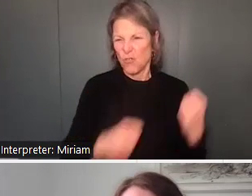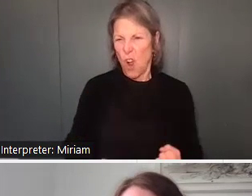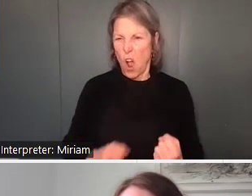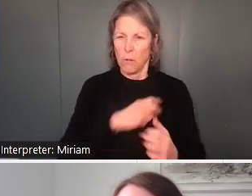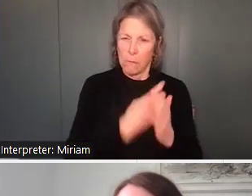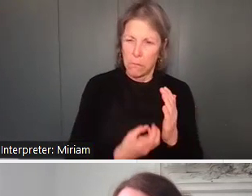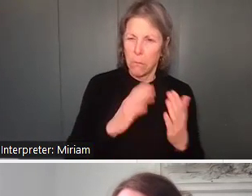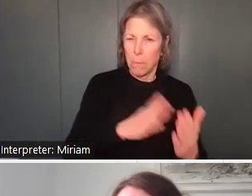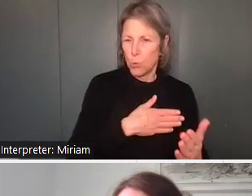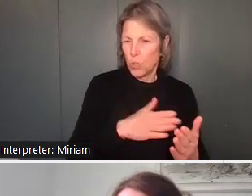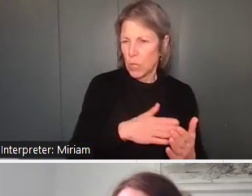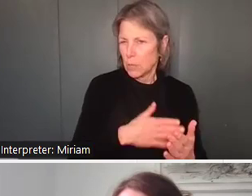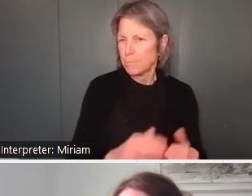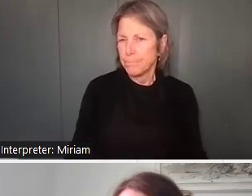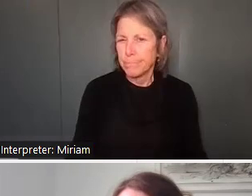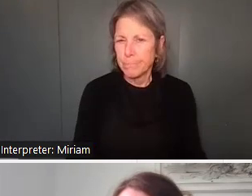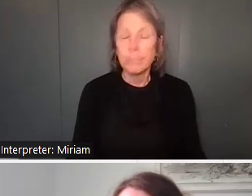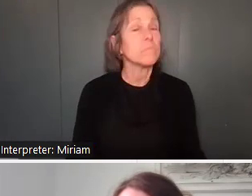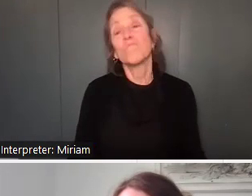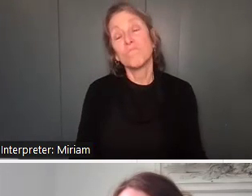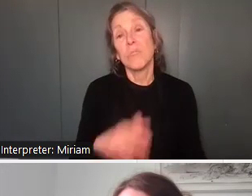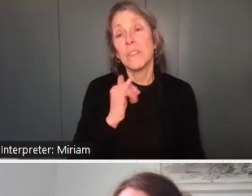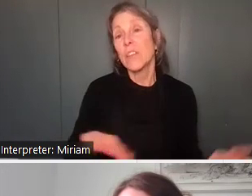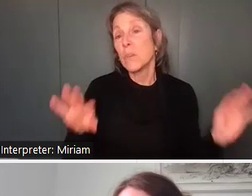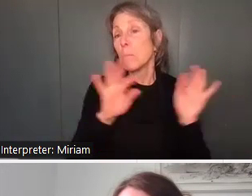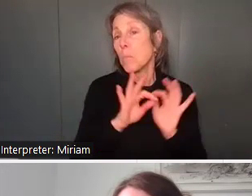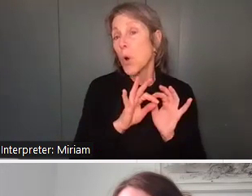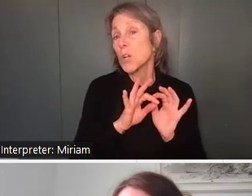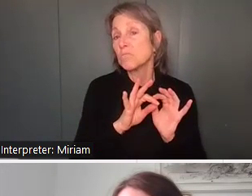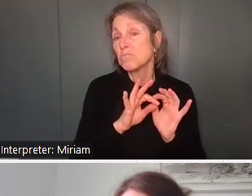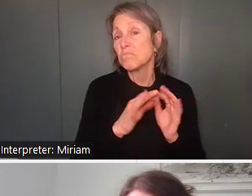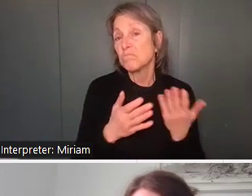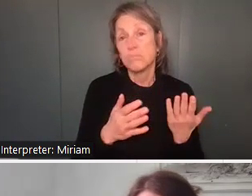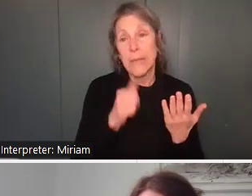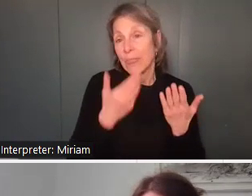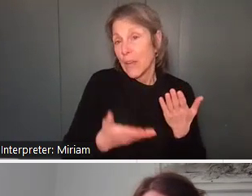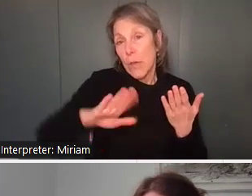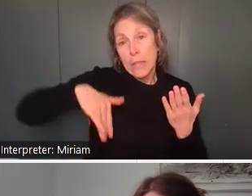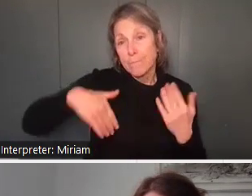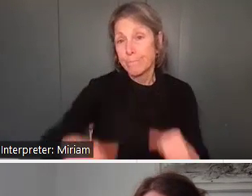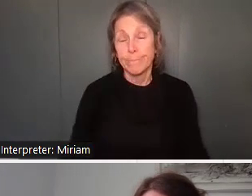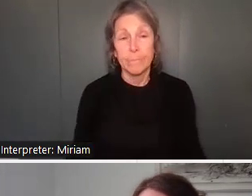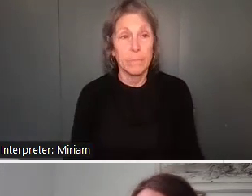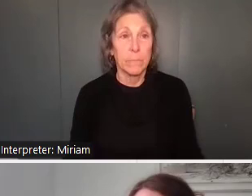music scene. Maybe so. I think that that's an important element that's not here.